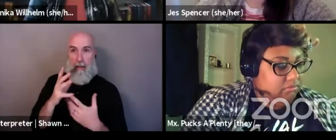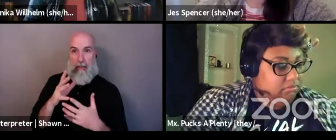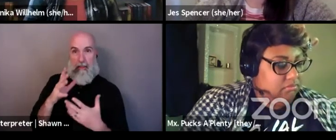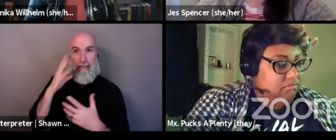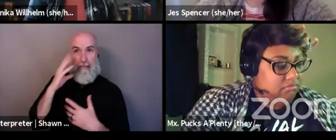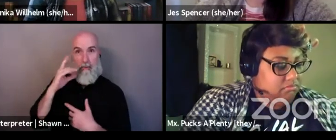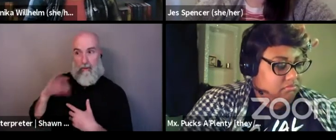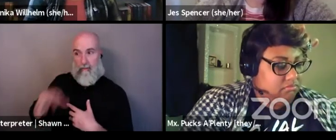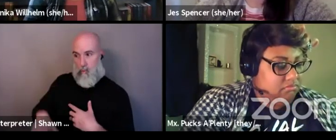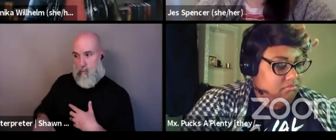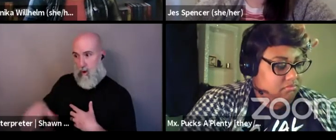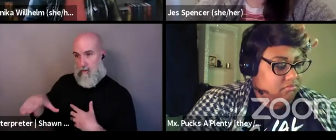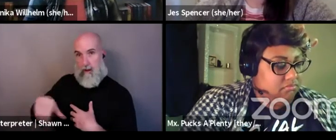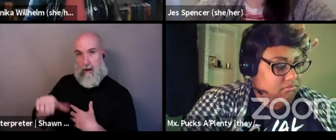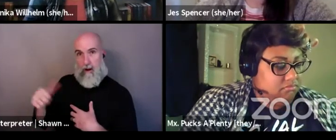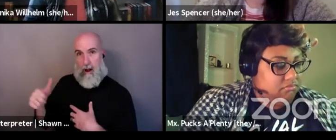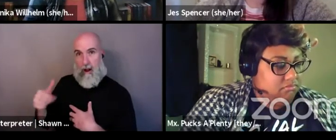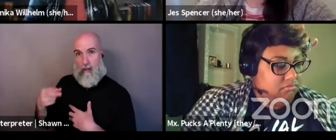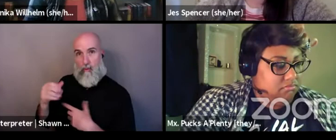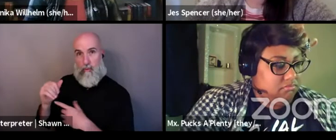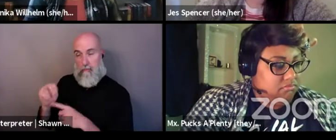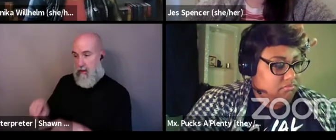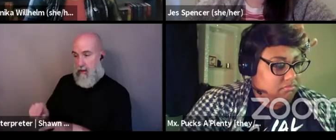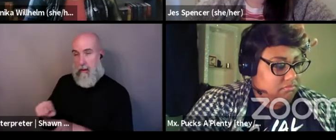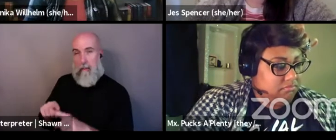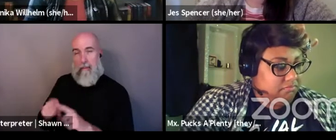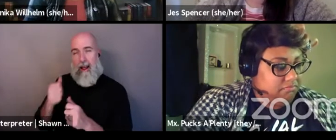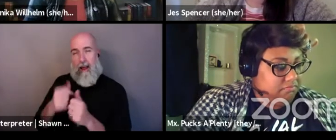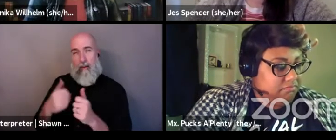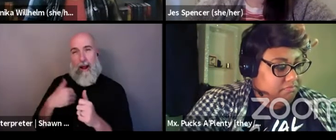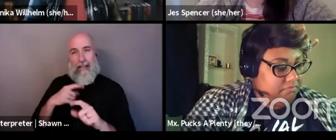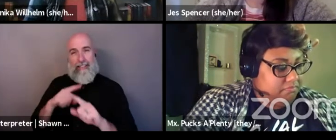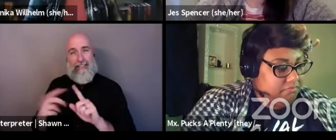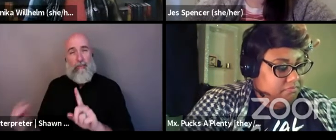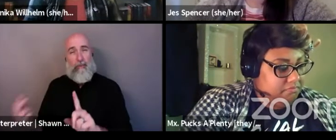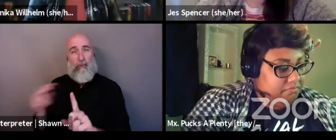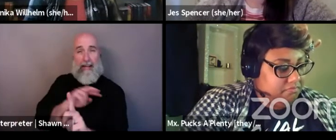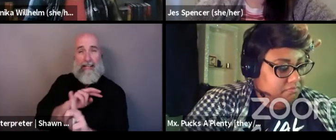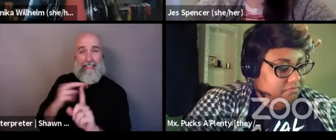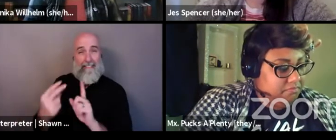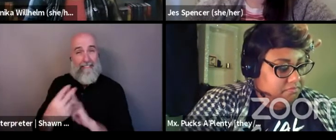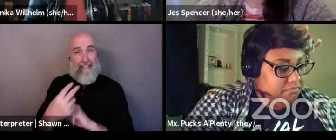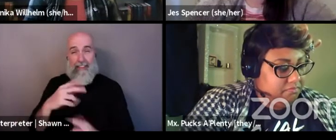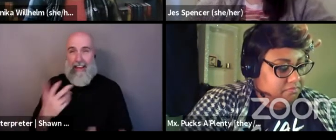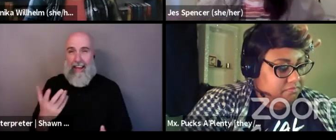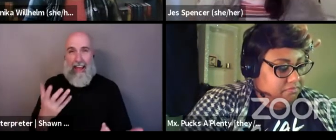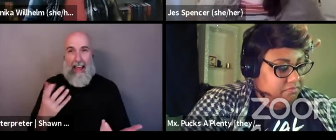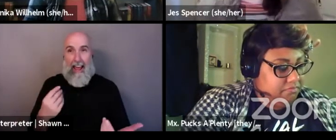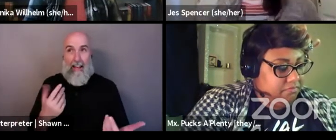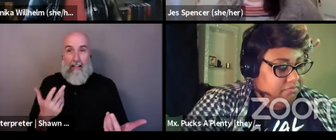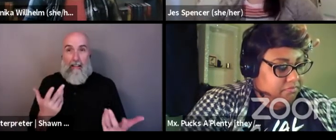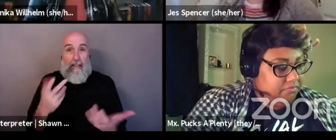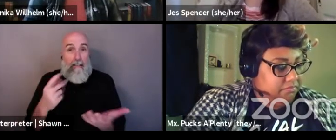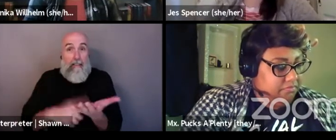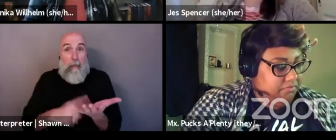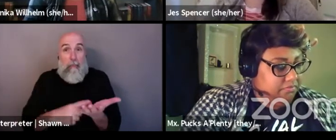beings. But everyone comes at it from a different perspective, and I love, and